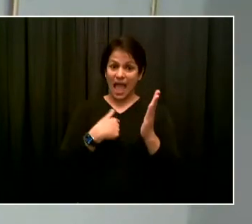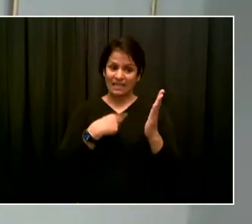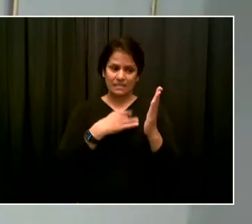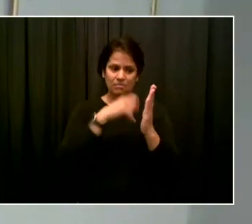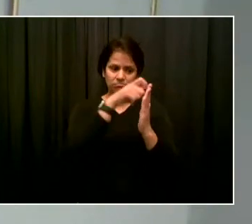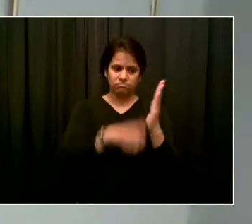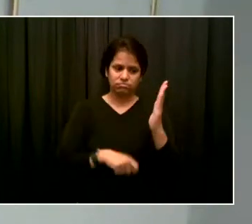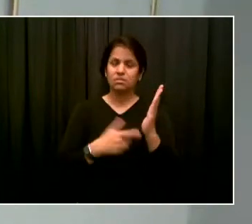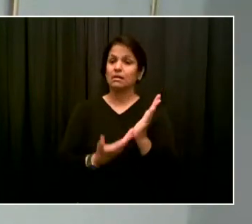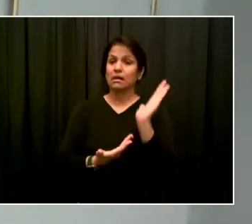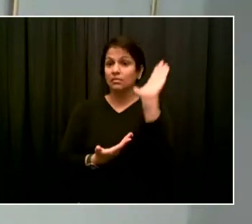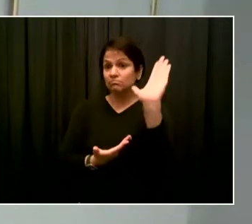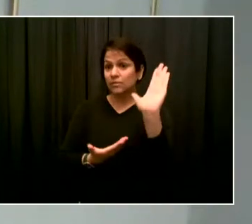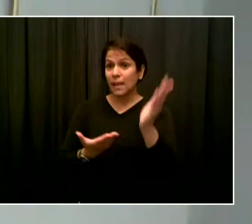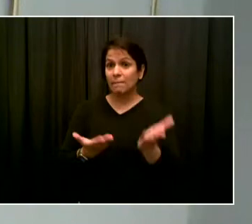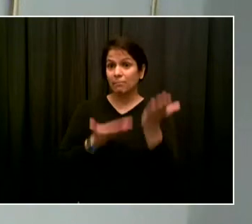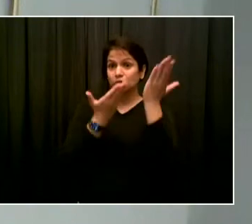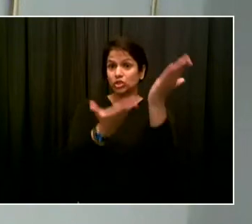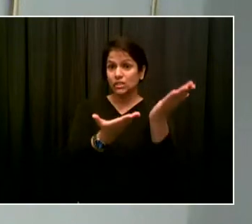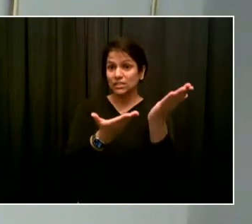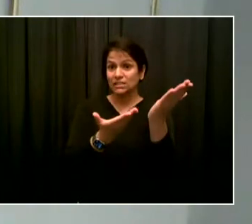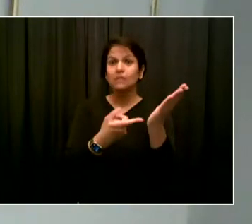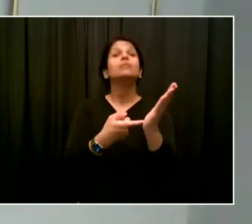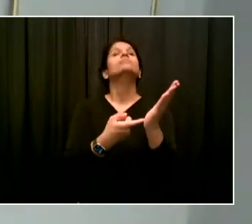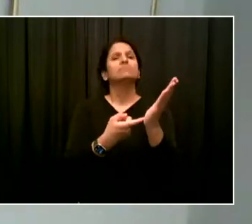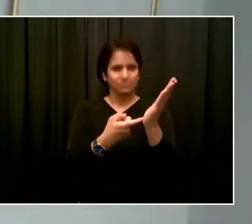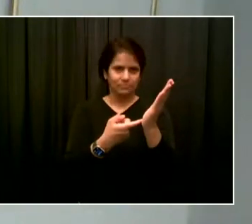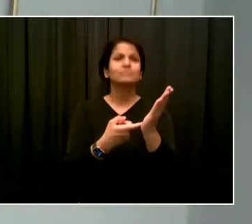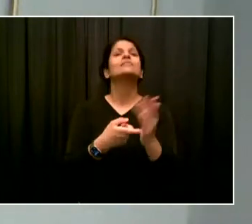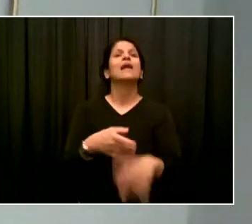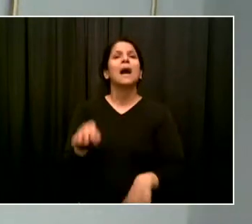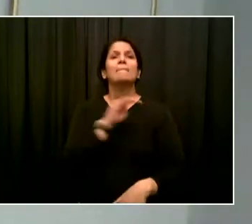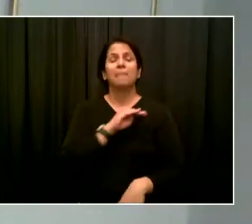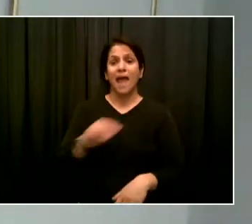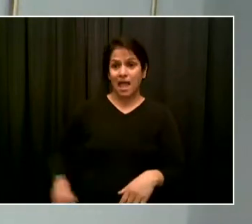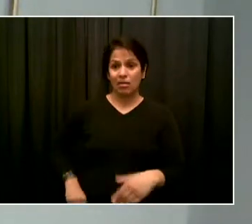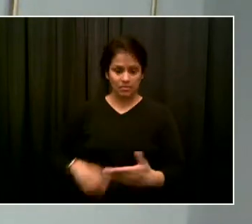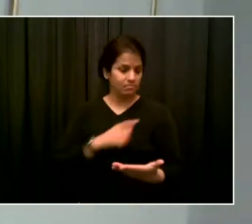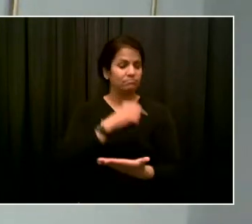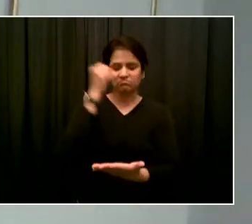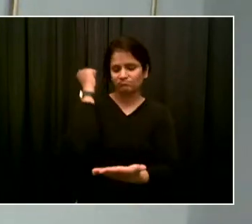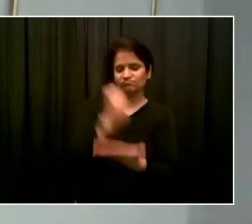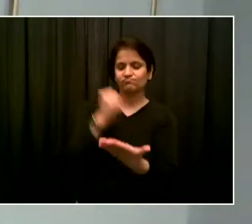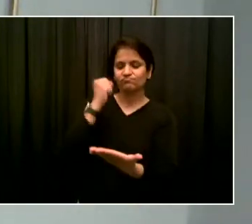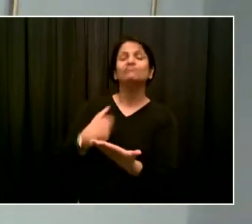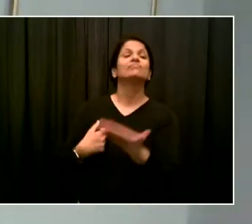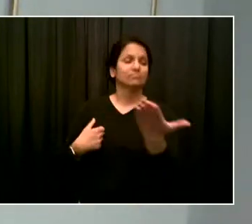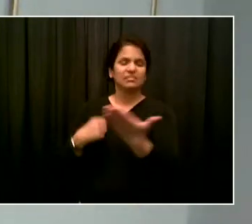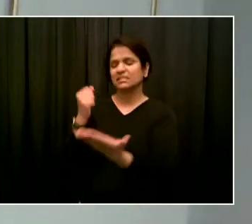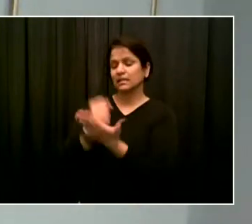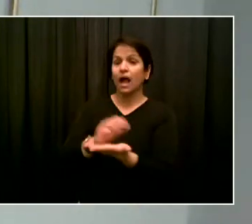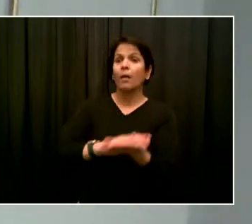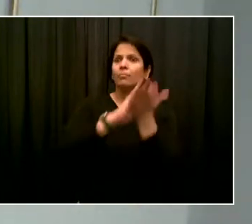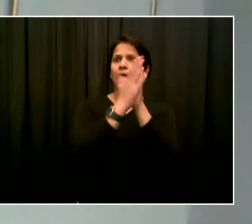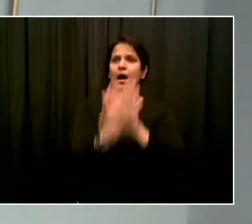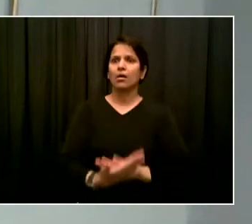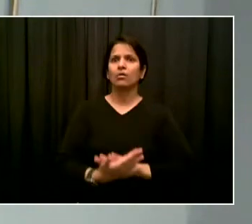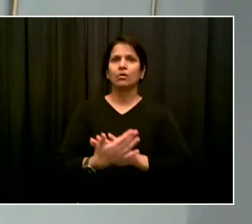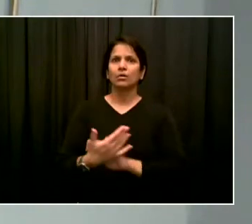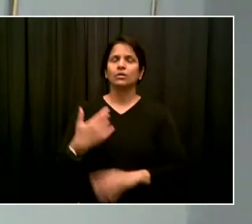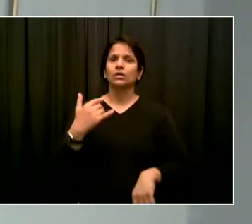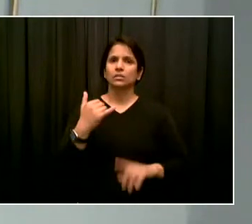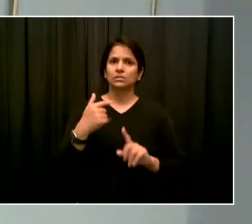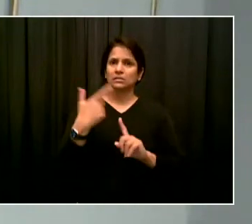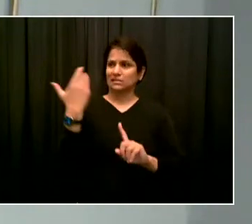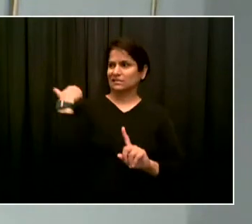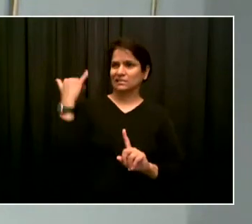comprehensive media outreach campaign in culturally relevant spaces in regards to ranked choice voting and its methods.